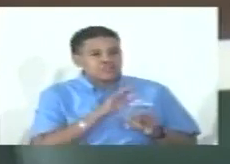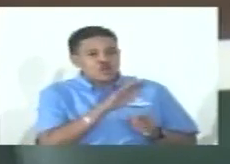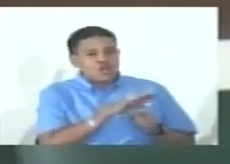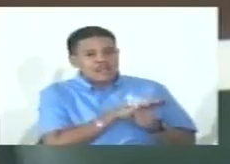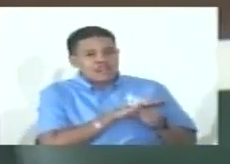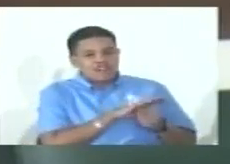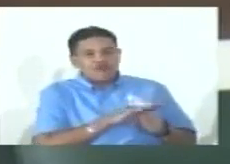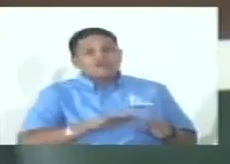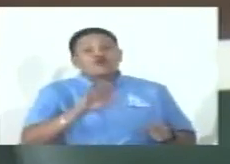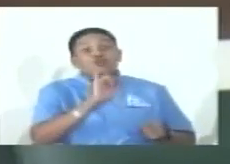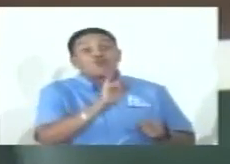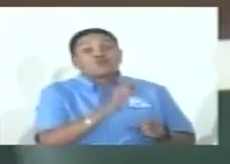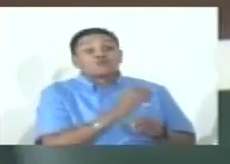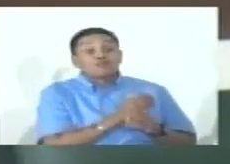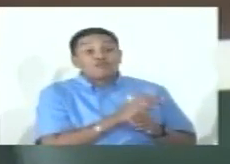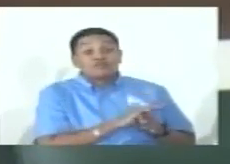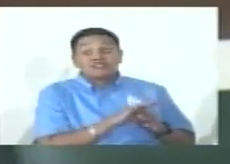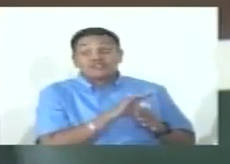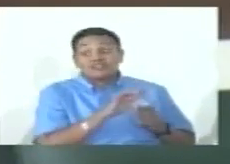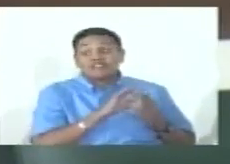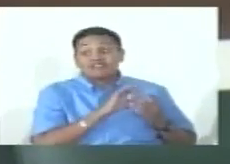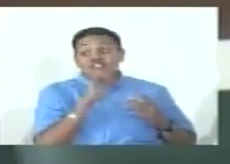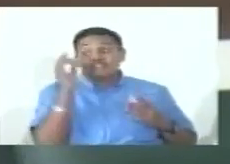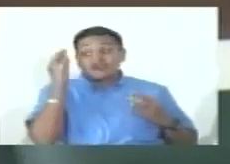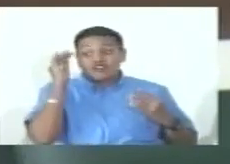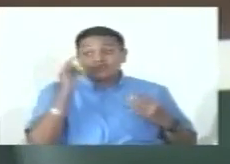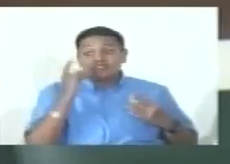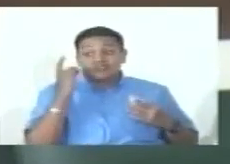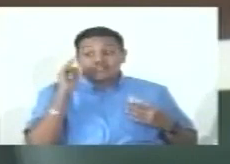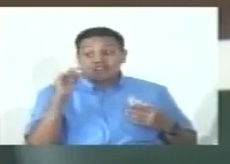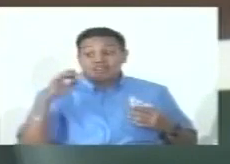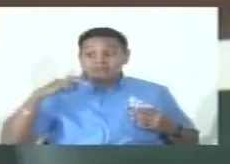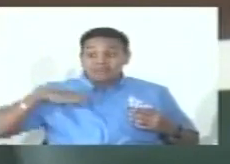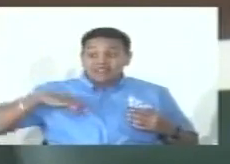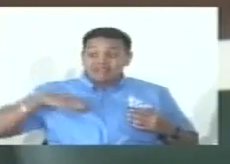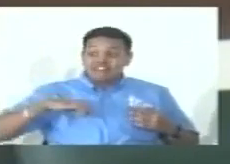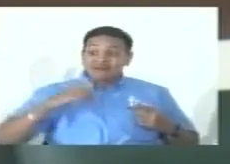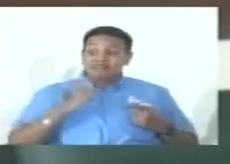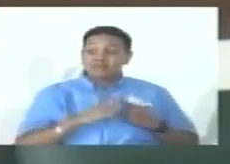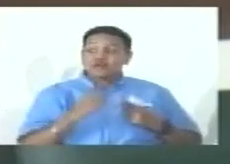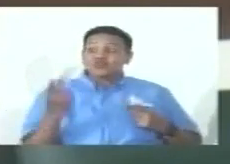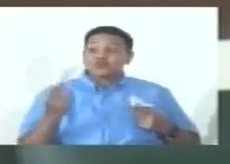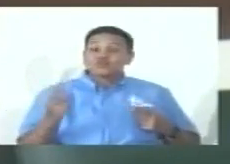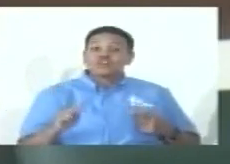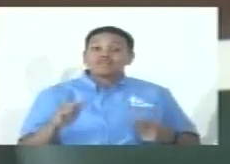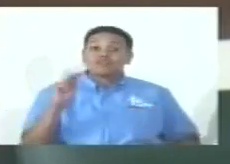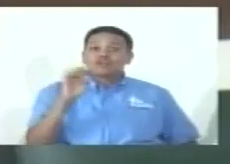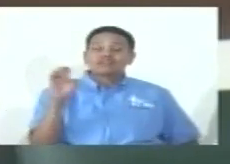And those assets, as far as she was concerned, was for the benefit and use of the people.